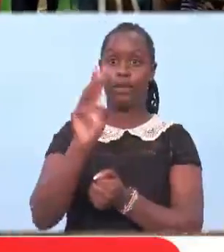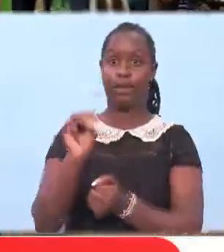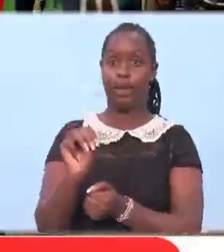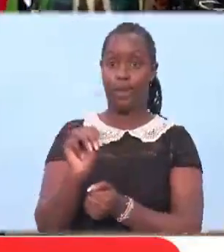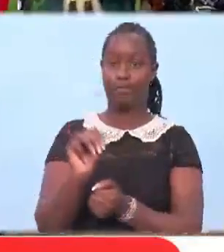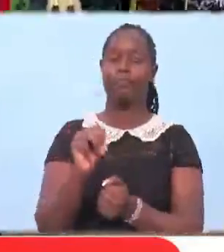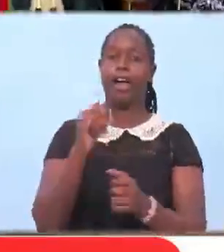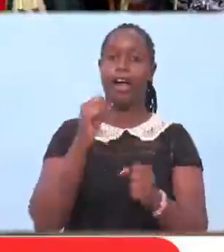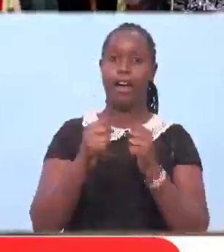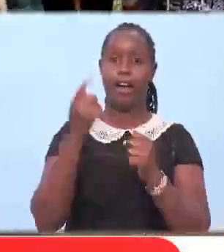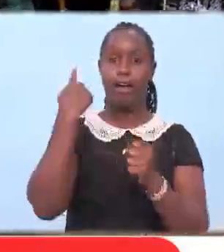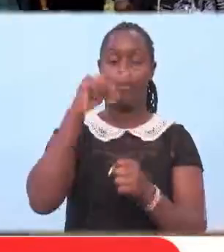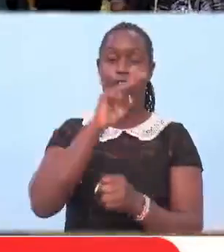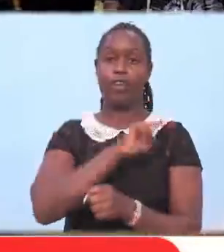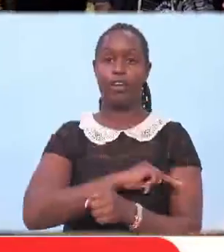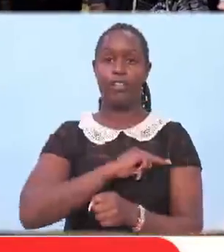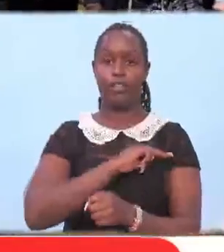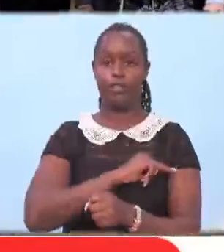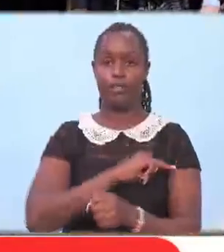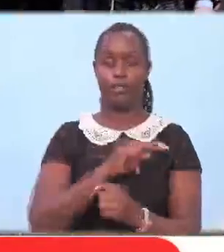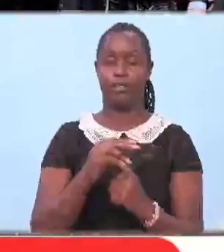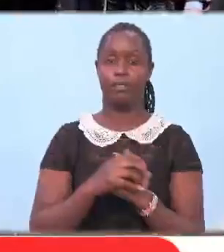for Nature.